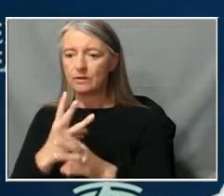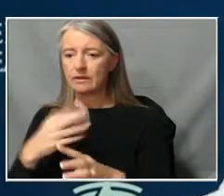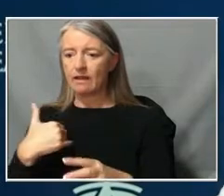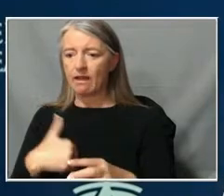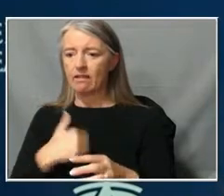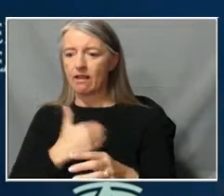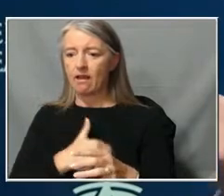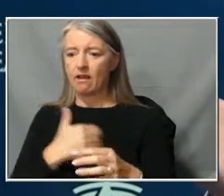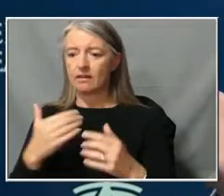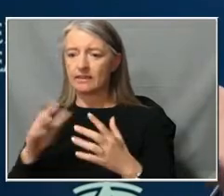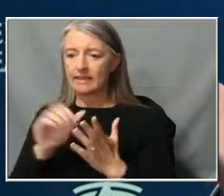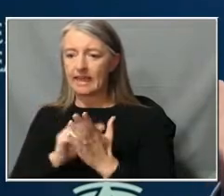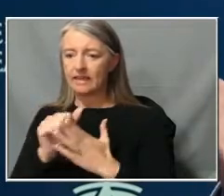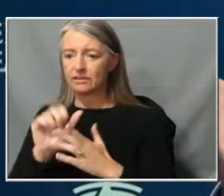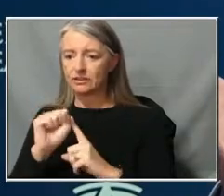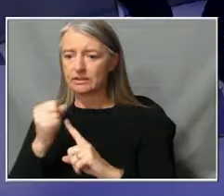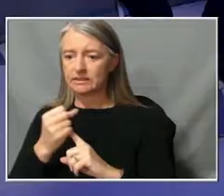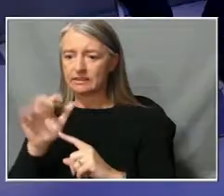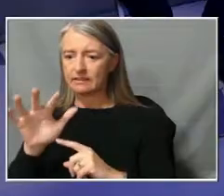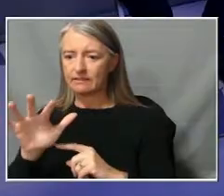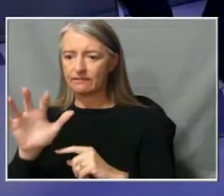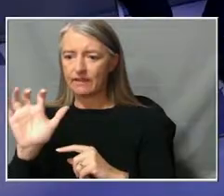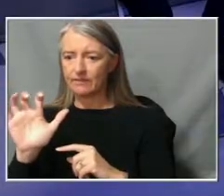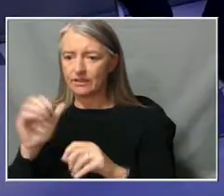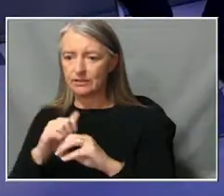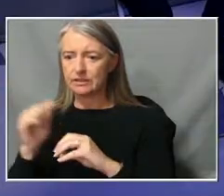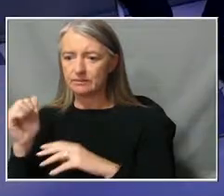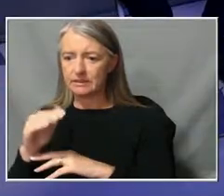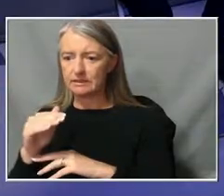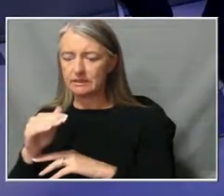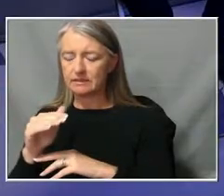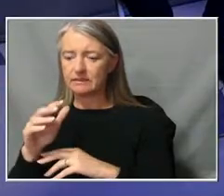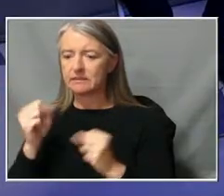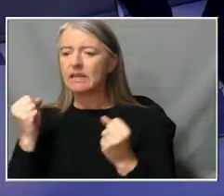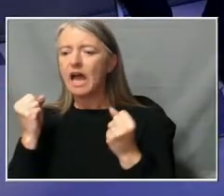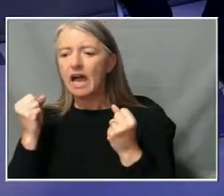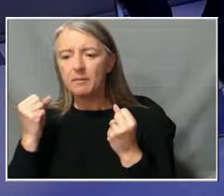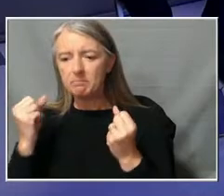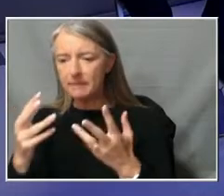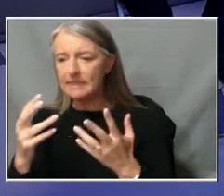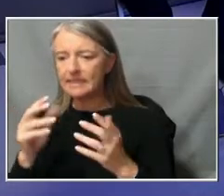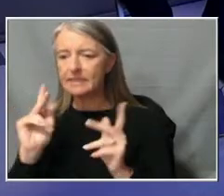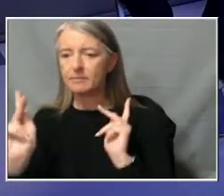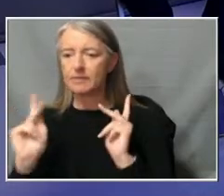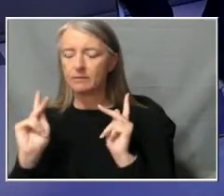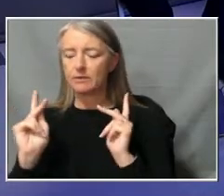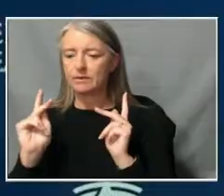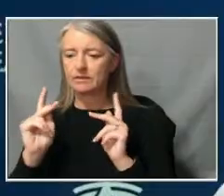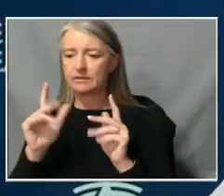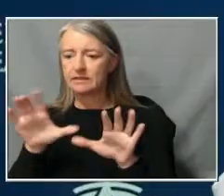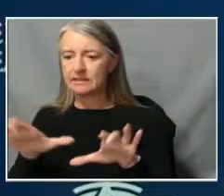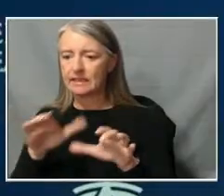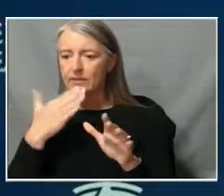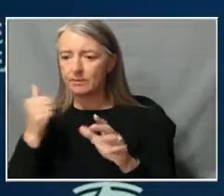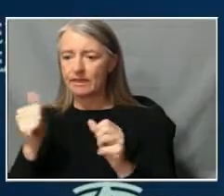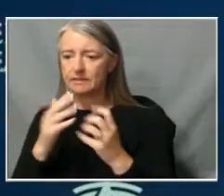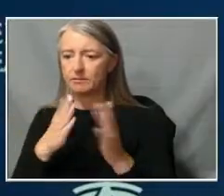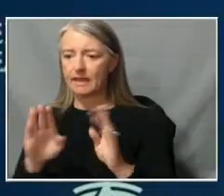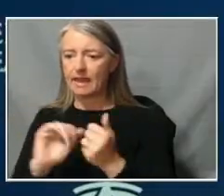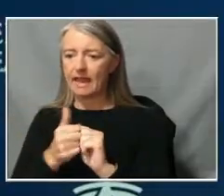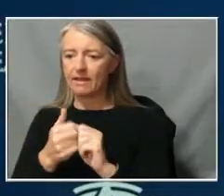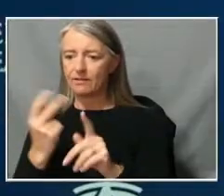case. And was it 500 submissions? Hundreds of submissions where everybody did their best plan to figure out how you